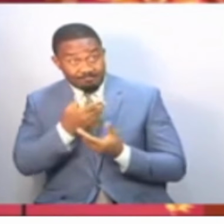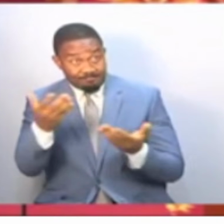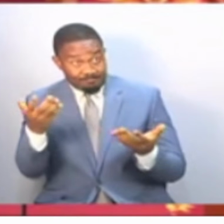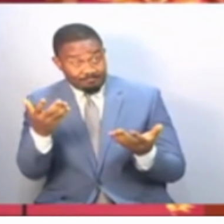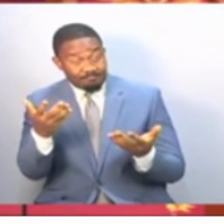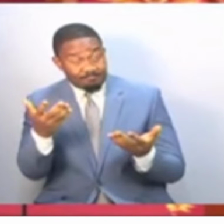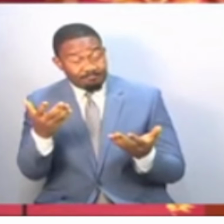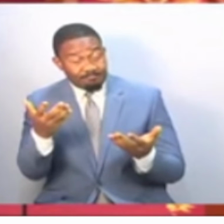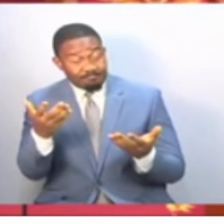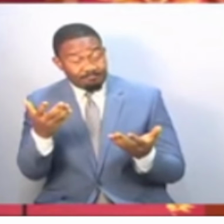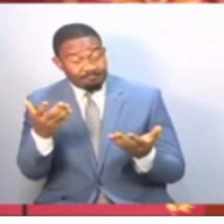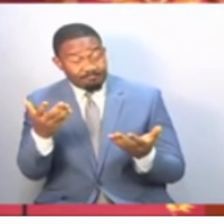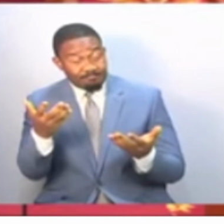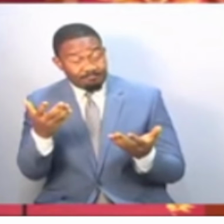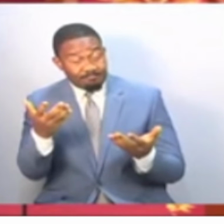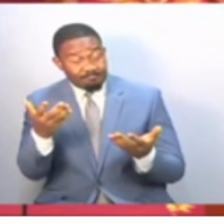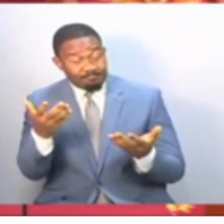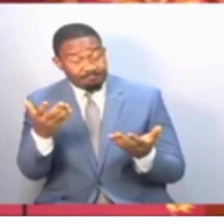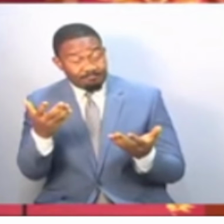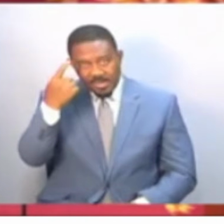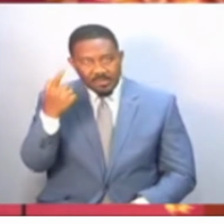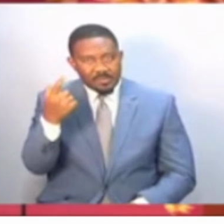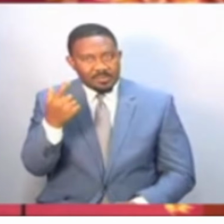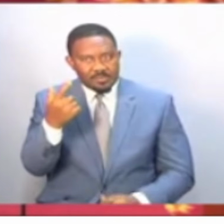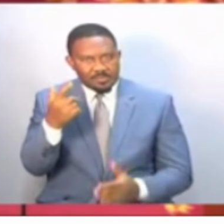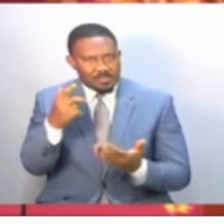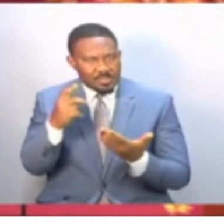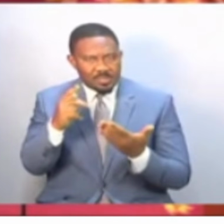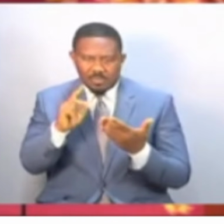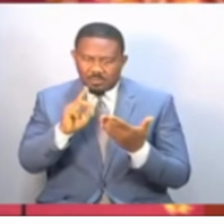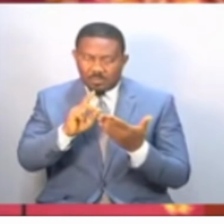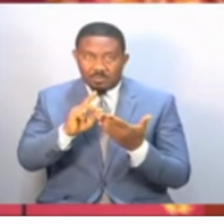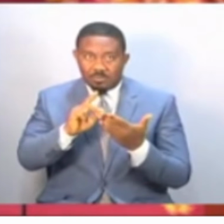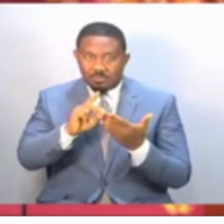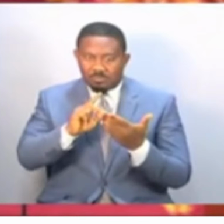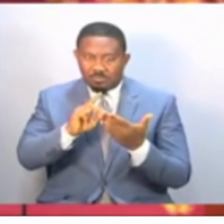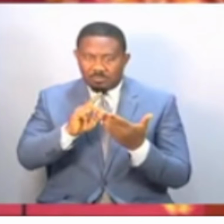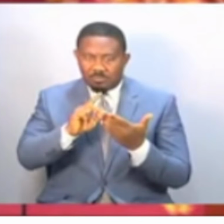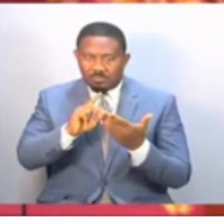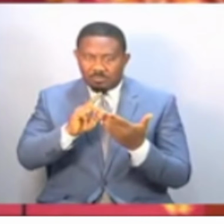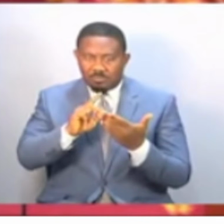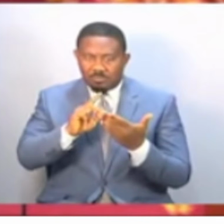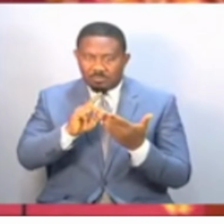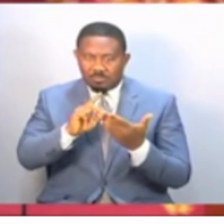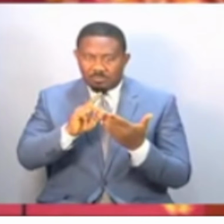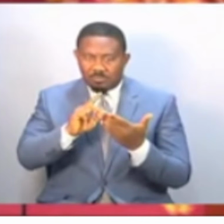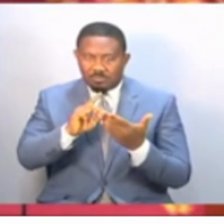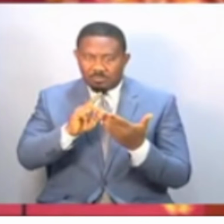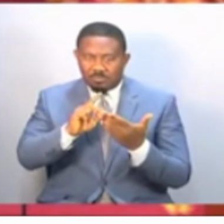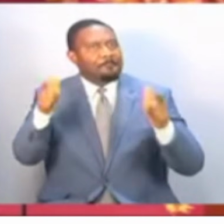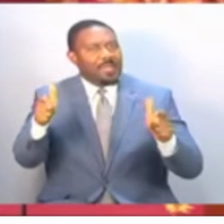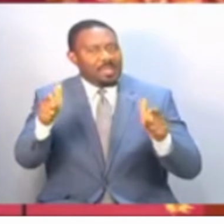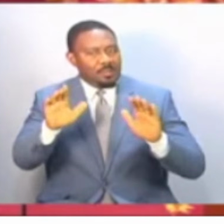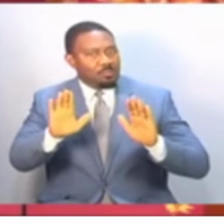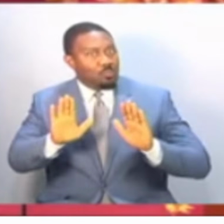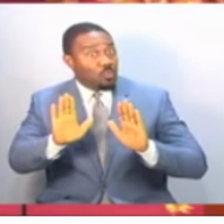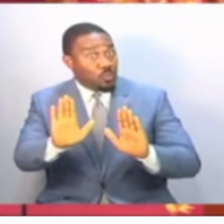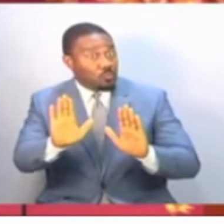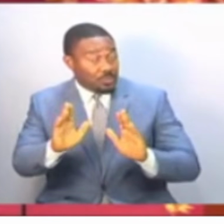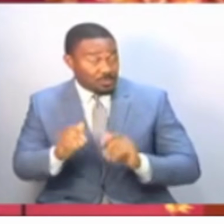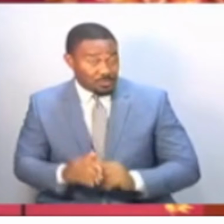of the government's flagship Big Push project to this House. Right Honourable